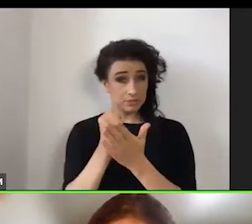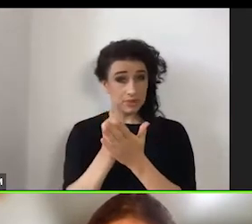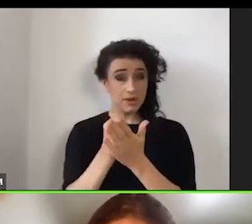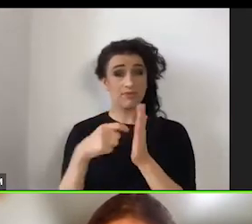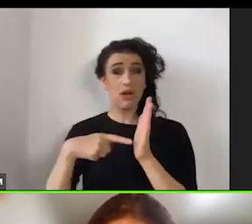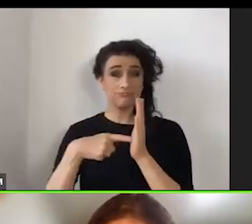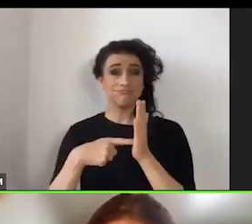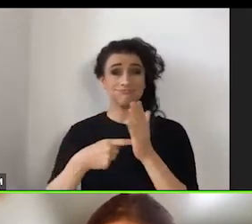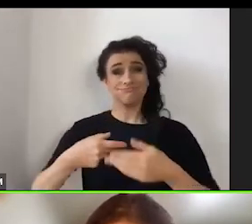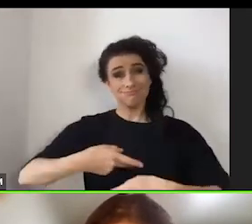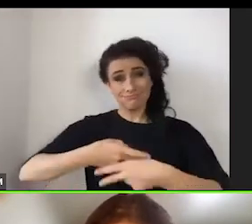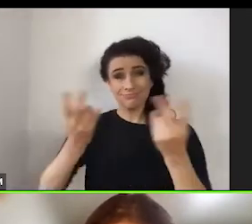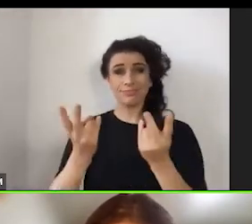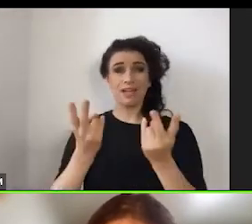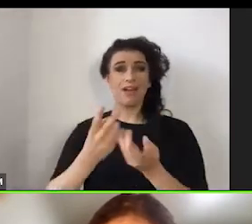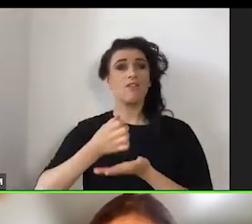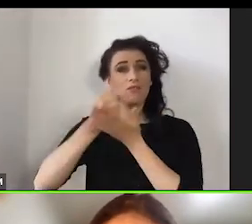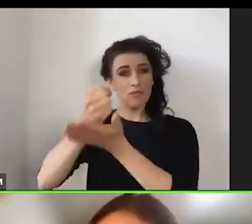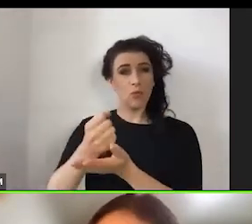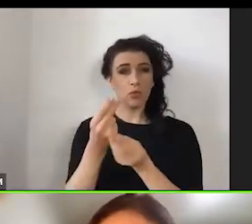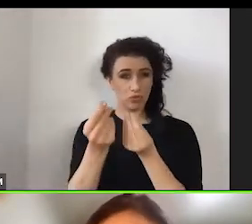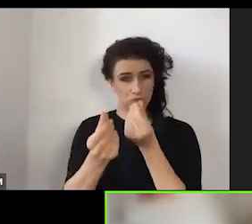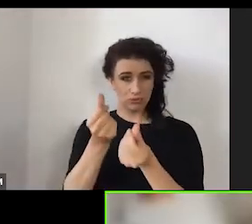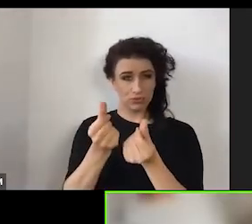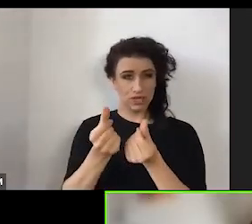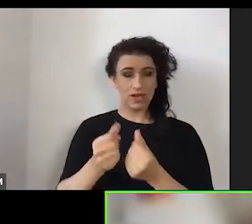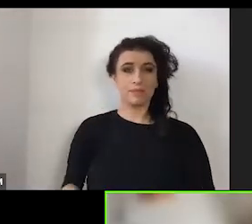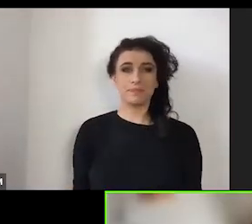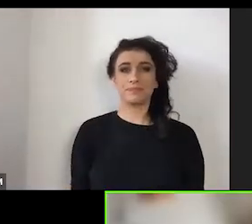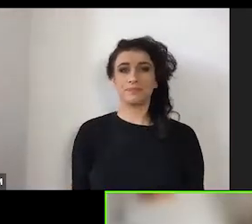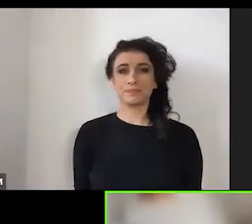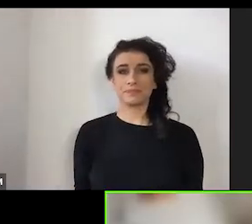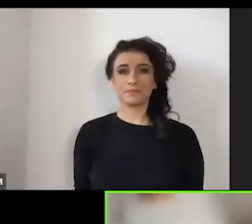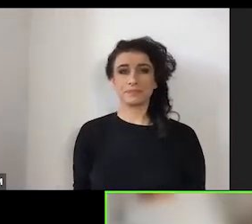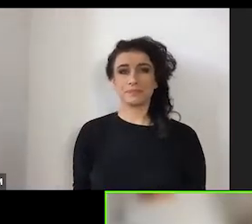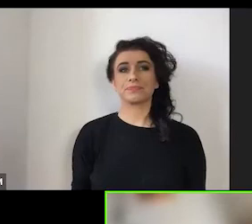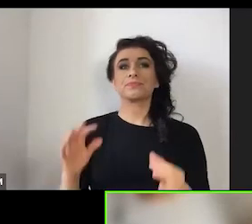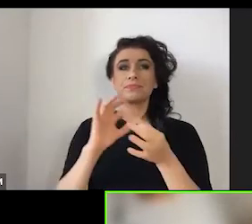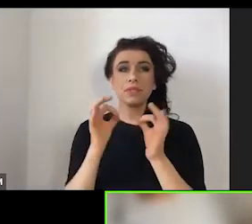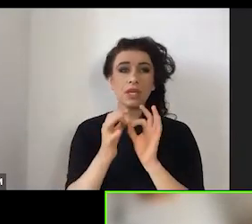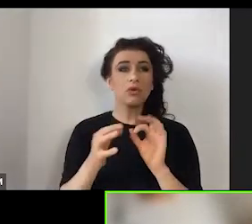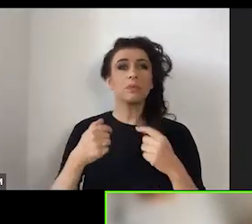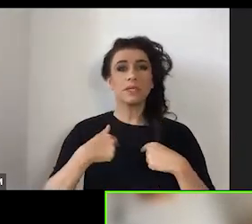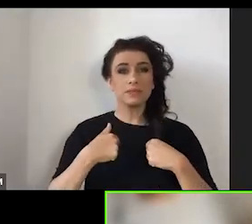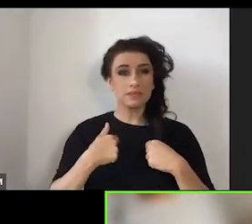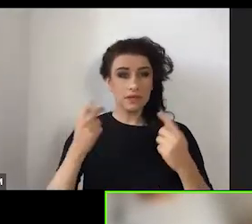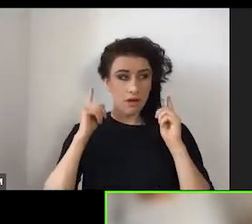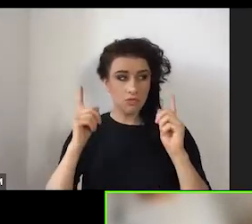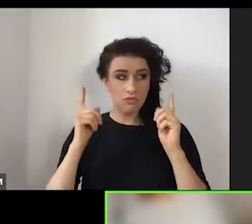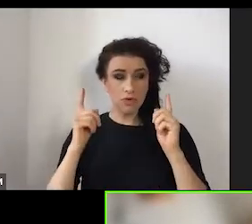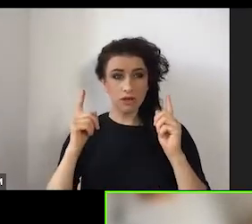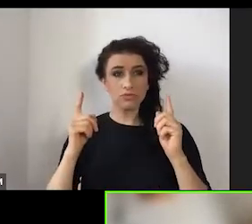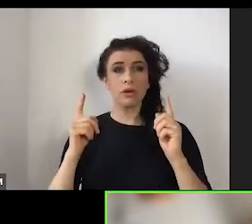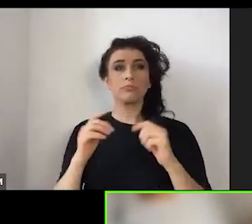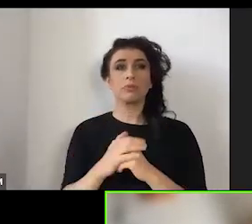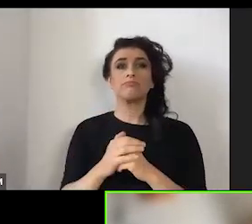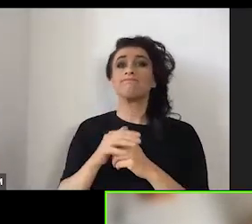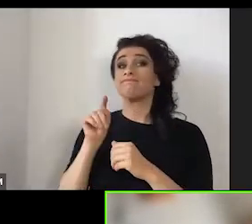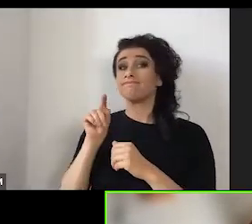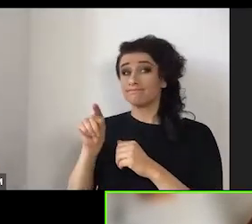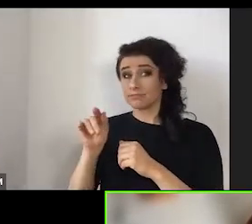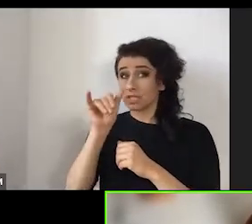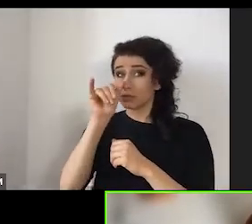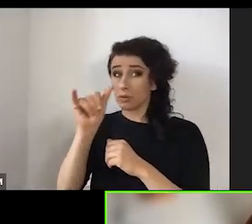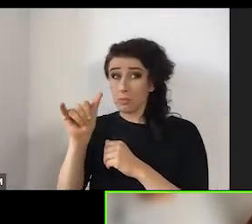impact, like really you have to rethink the way you were working. So I know it's very hard